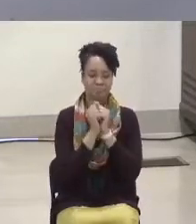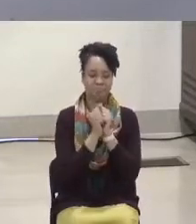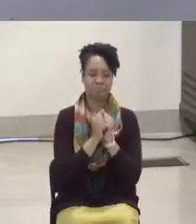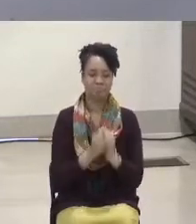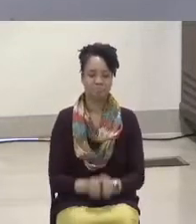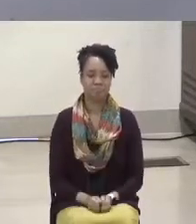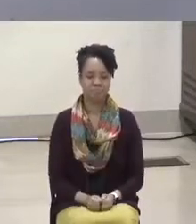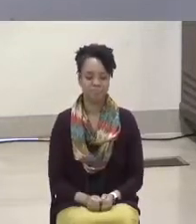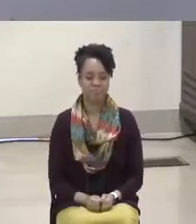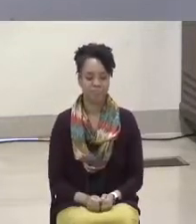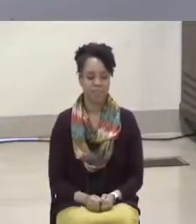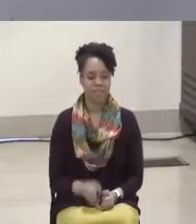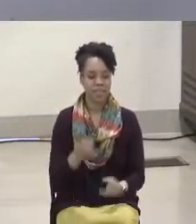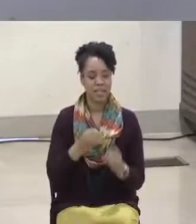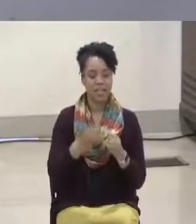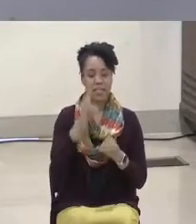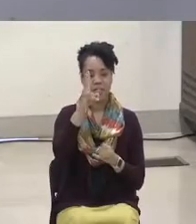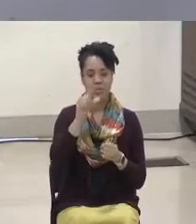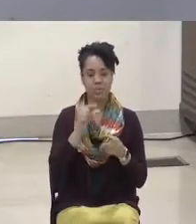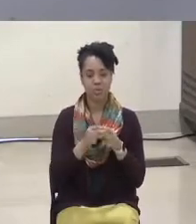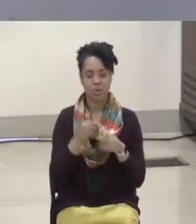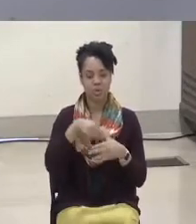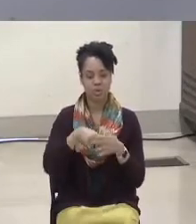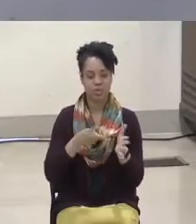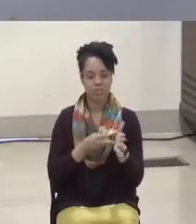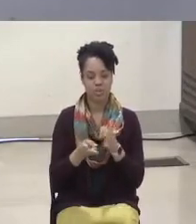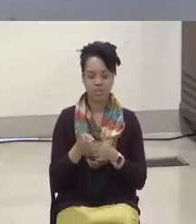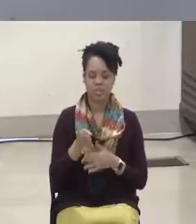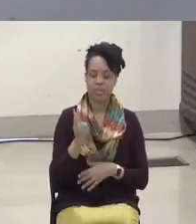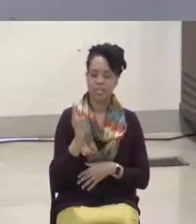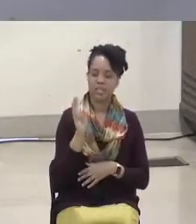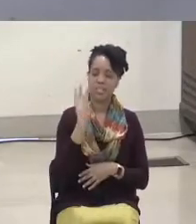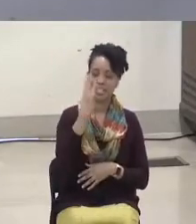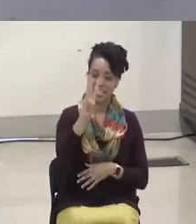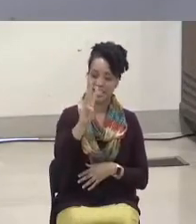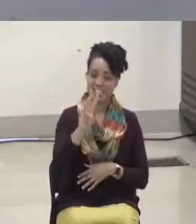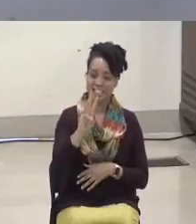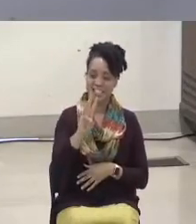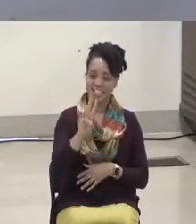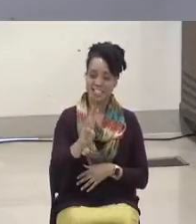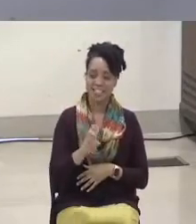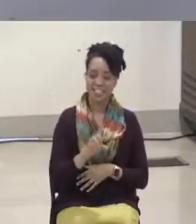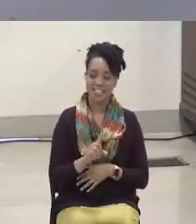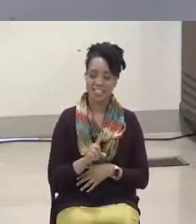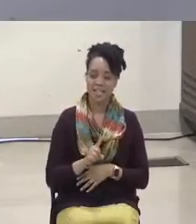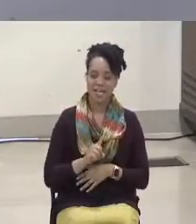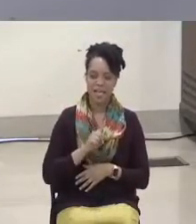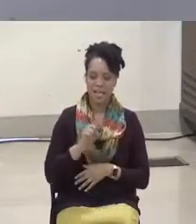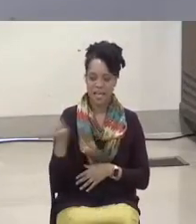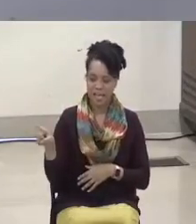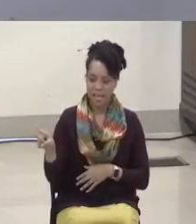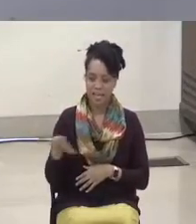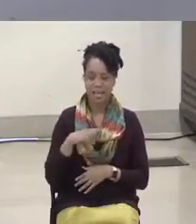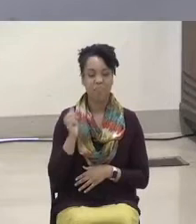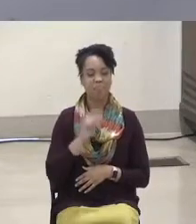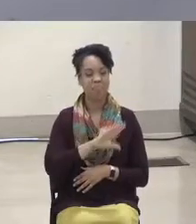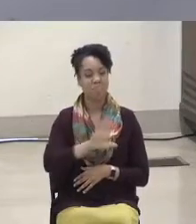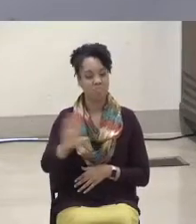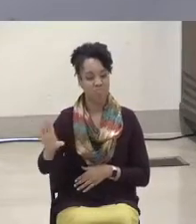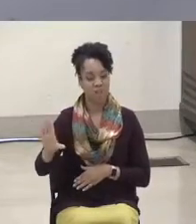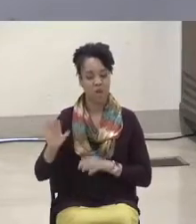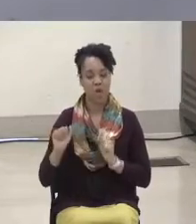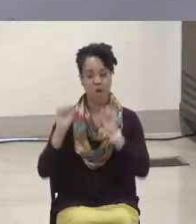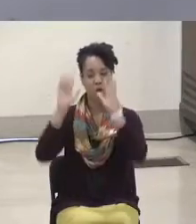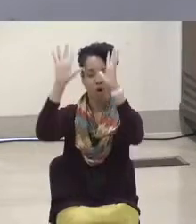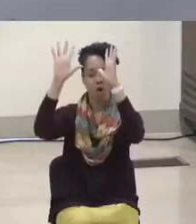la casa. Last 2 words in verse 6, he offered and they offered willingly. Las últimas palabras que dice el